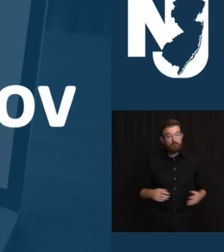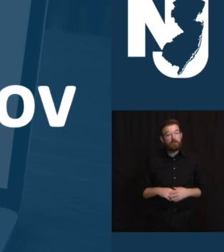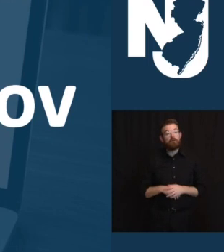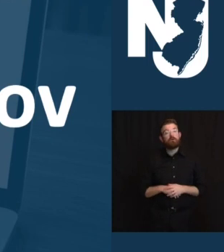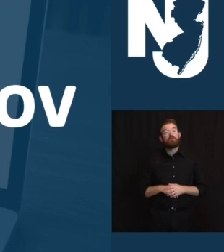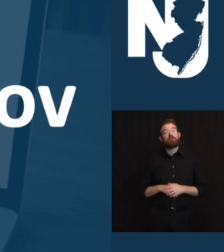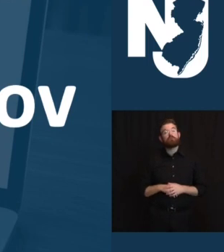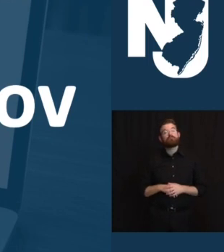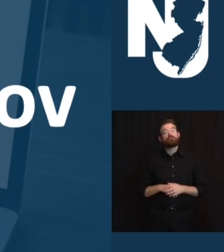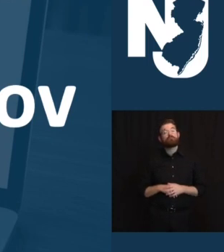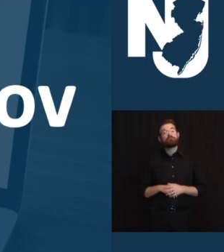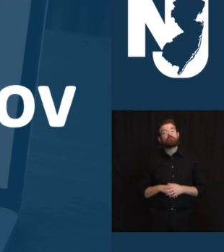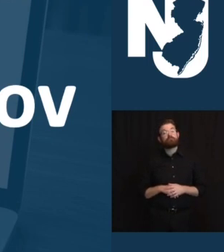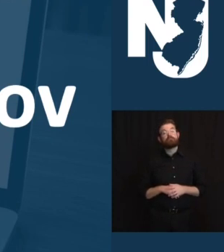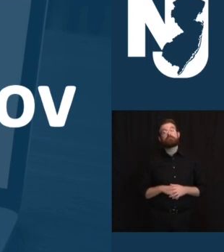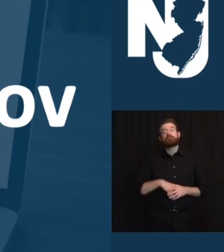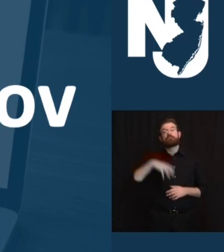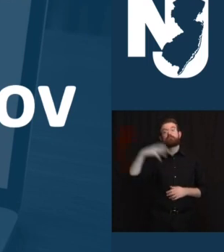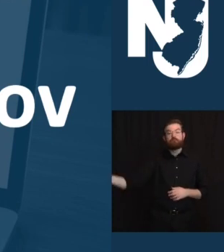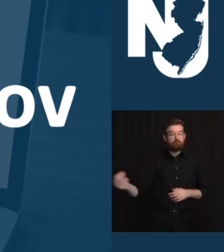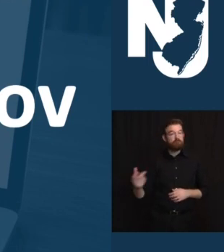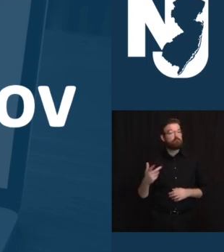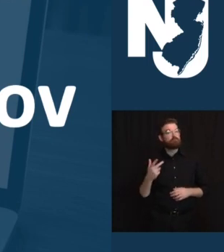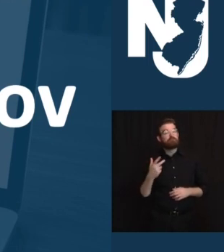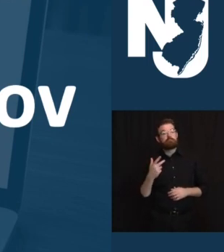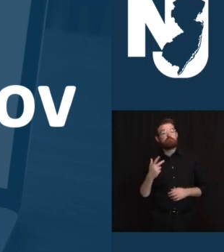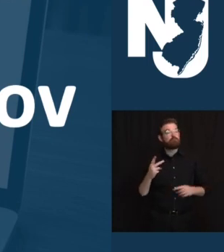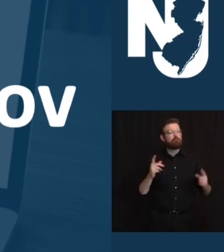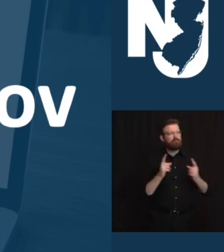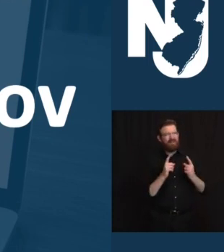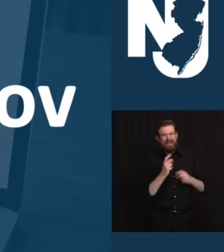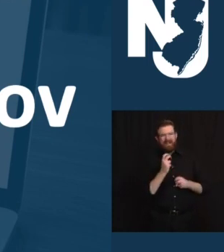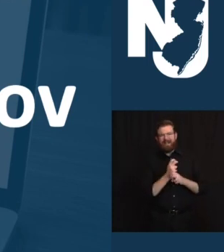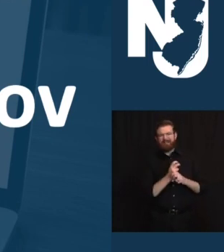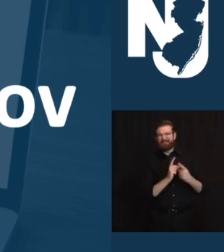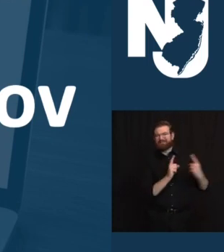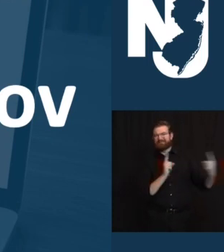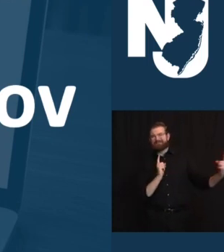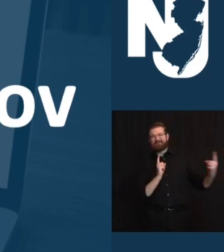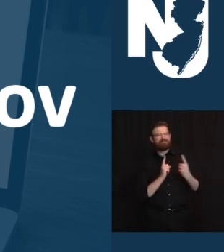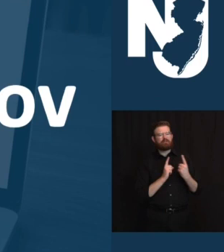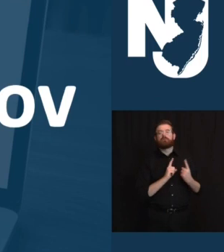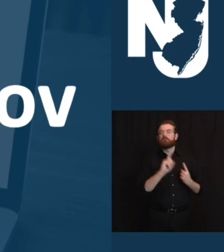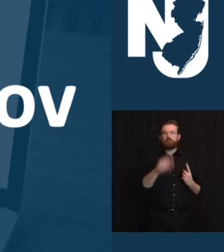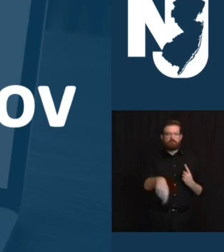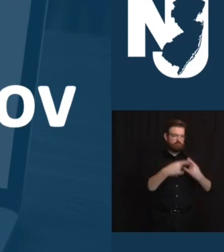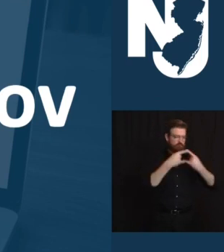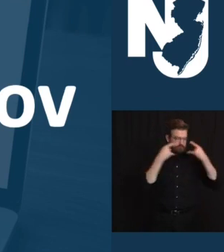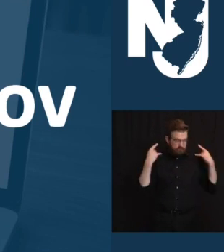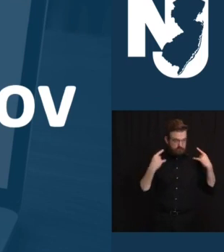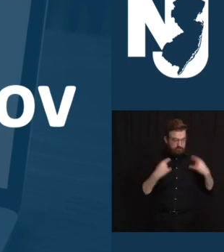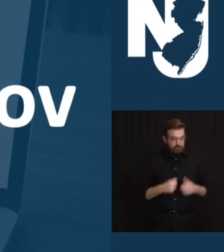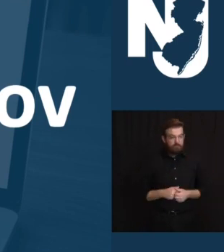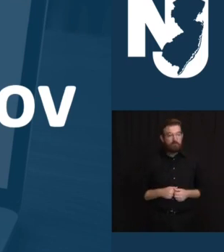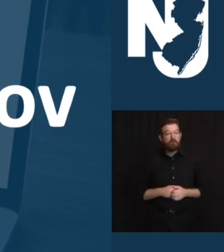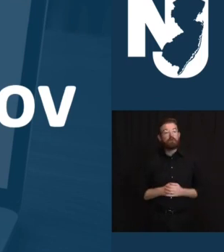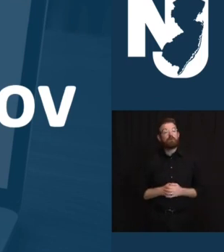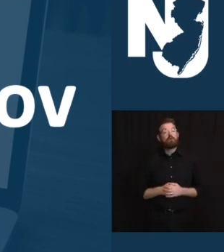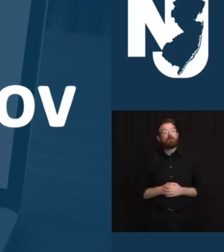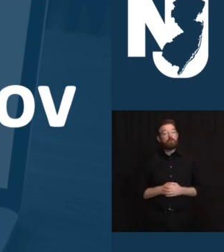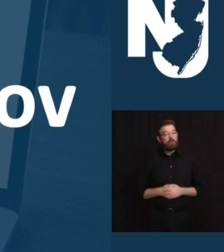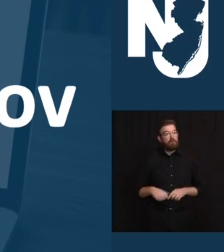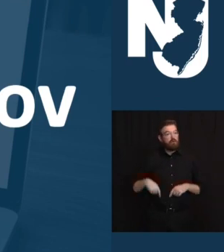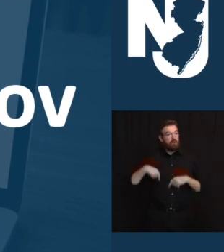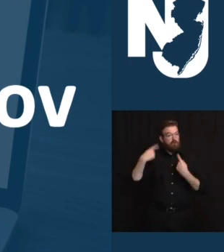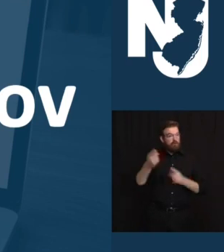social distancing isn't possible. We continue to make great progress together. Over the past 4 months, we have pulled as one